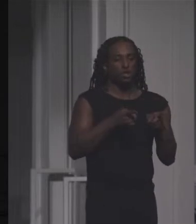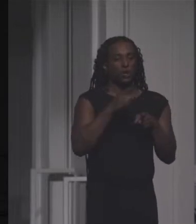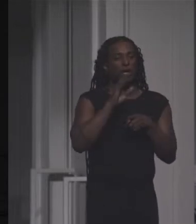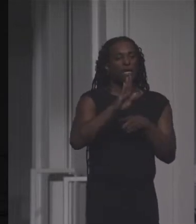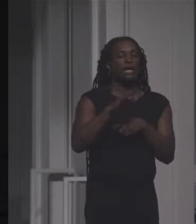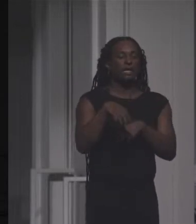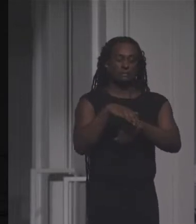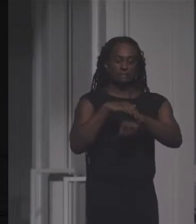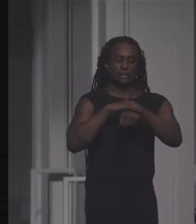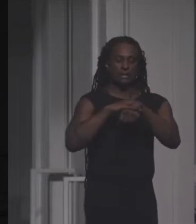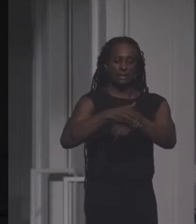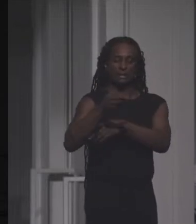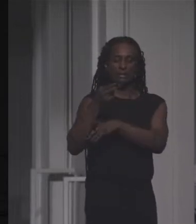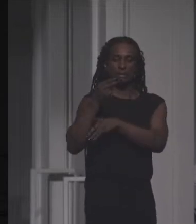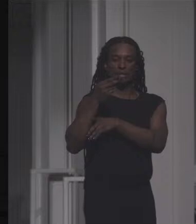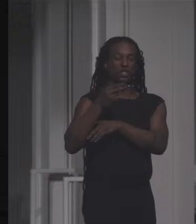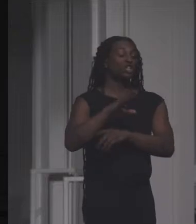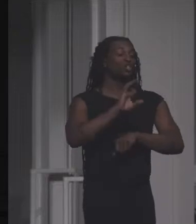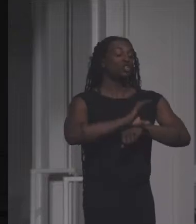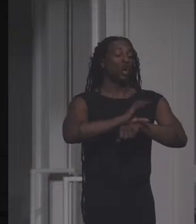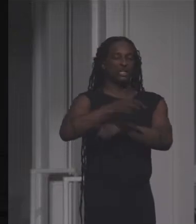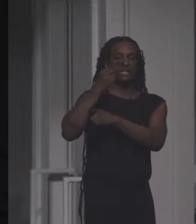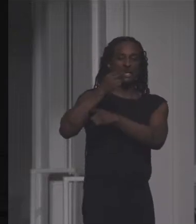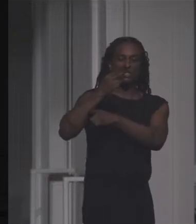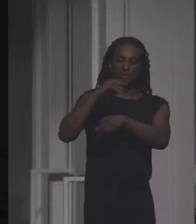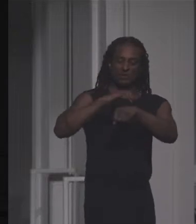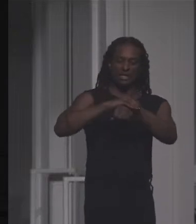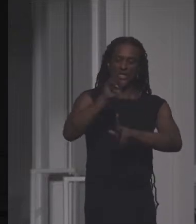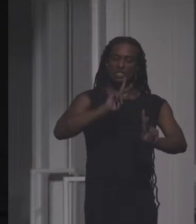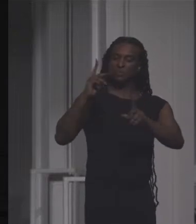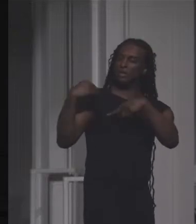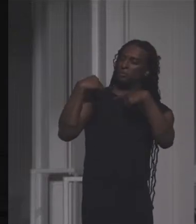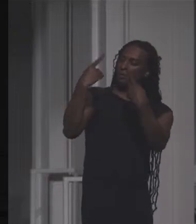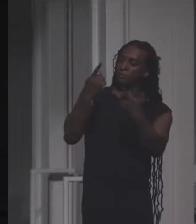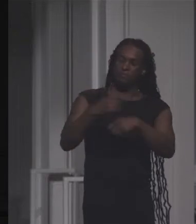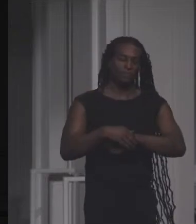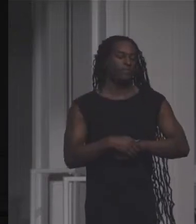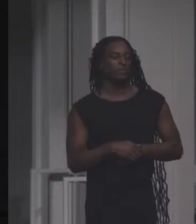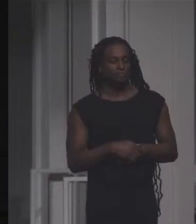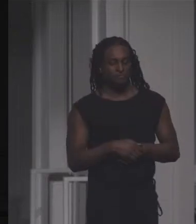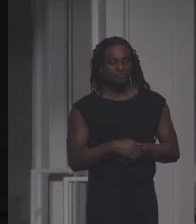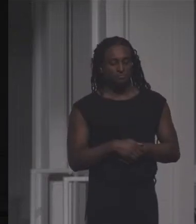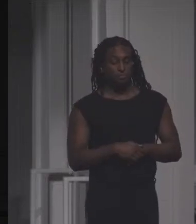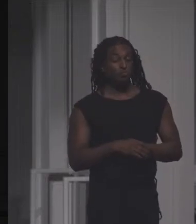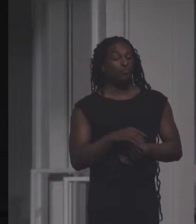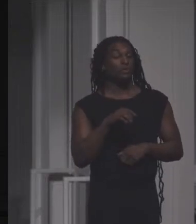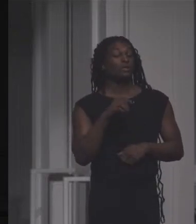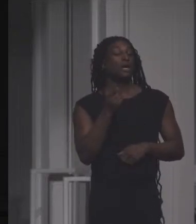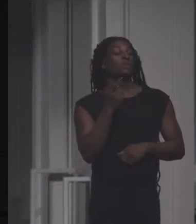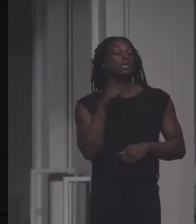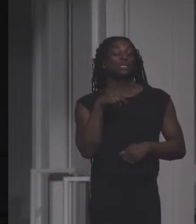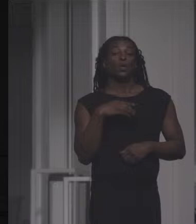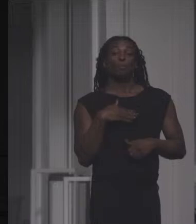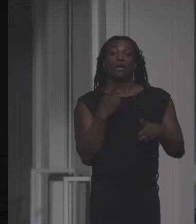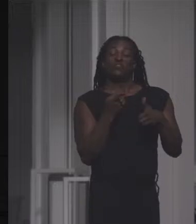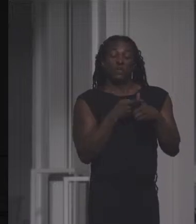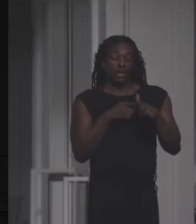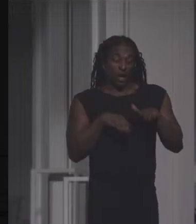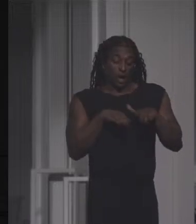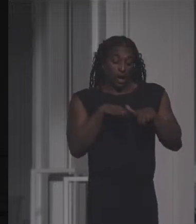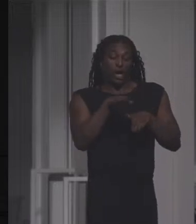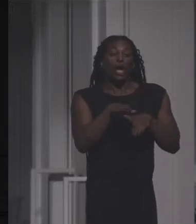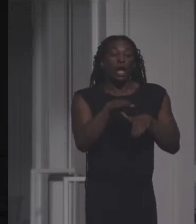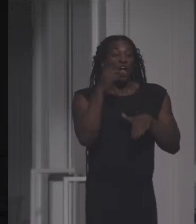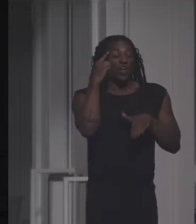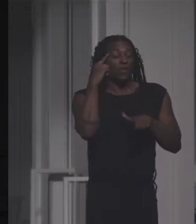people. So, and this was my very first step on a very long road to getting a PhD,